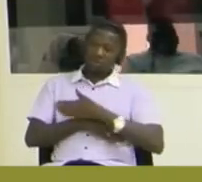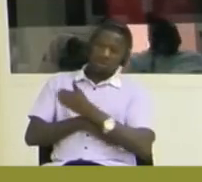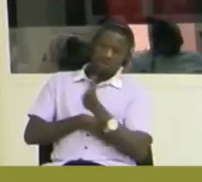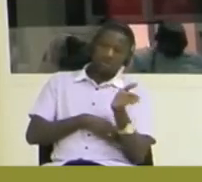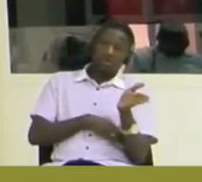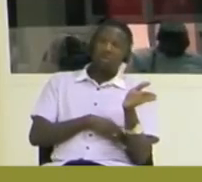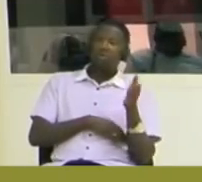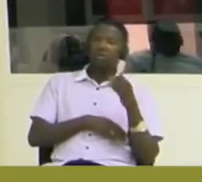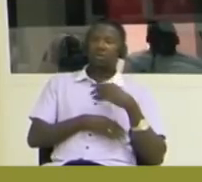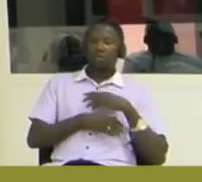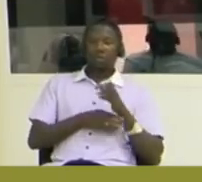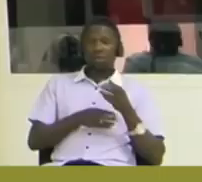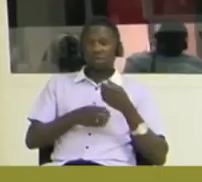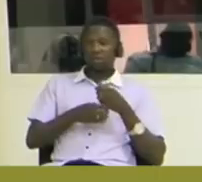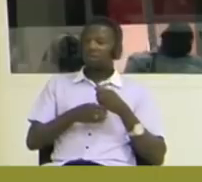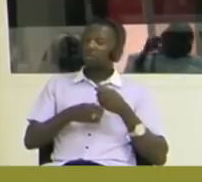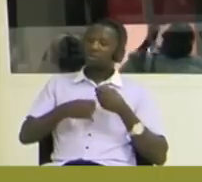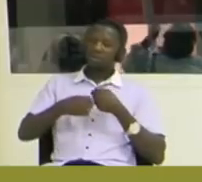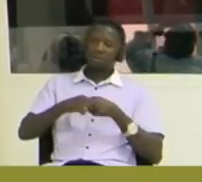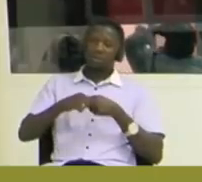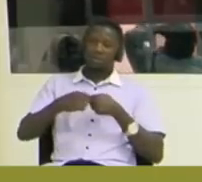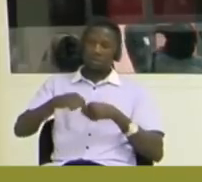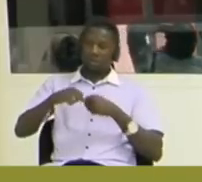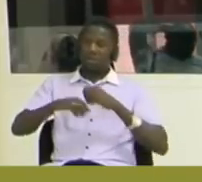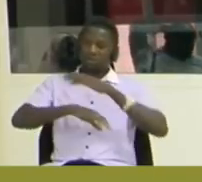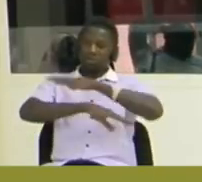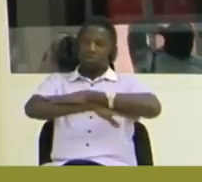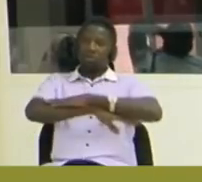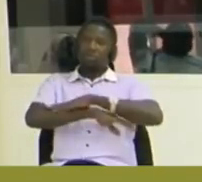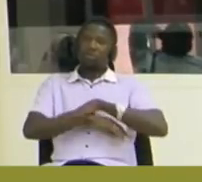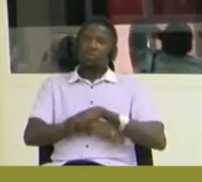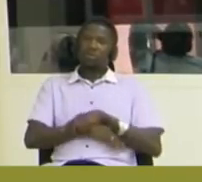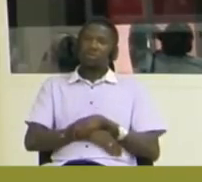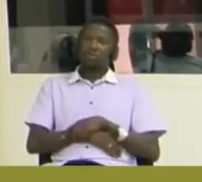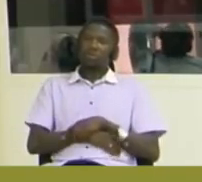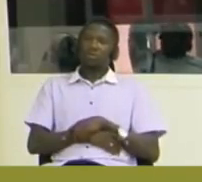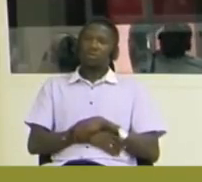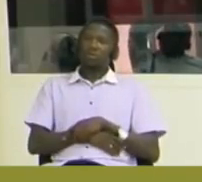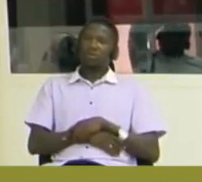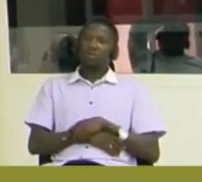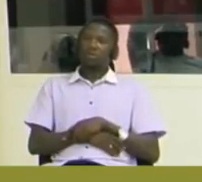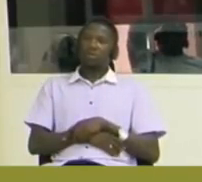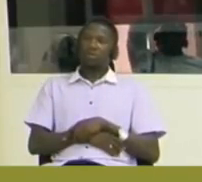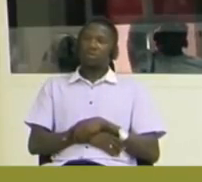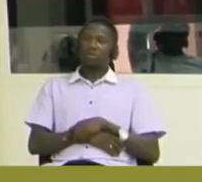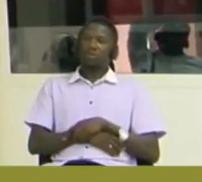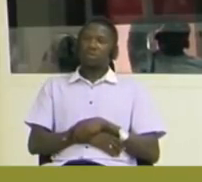That's the road that goes towards the training school, where you bend to go to the training